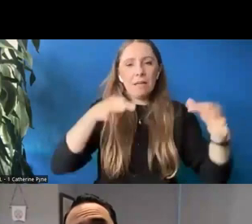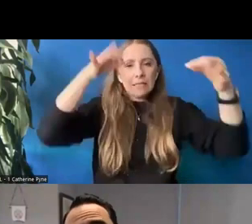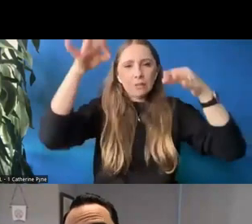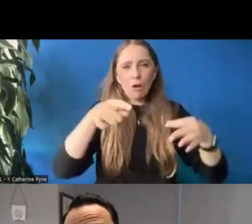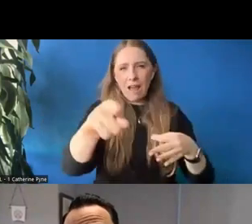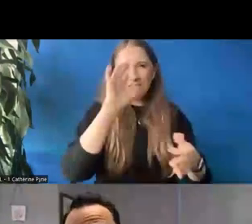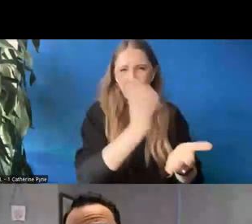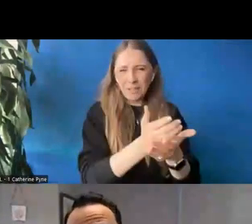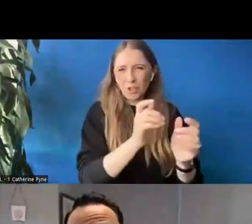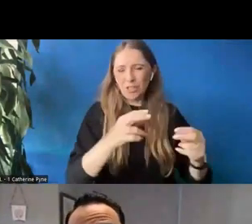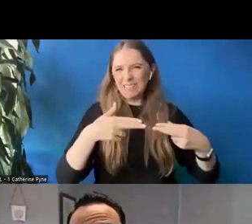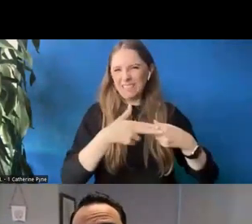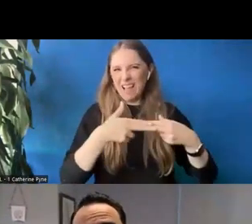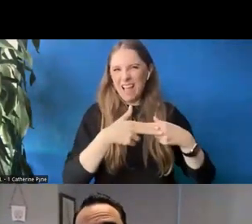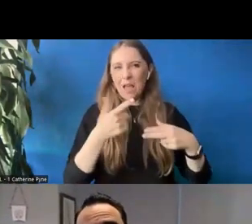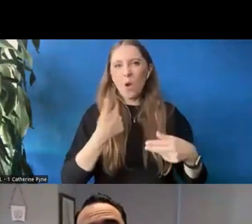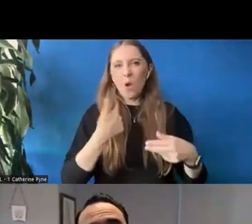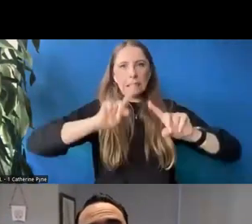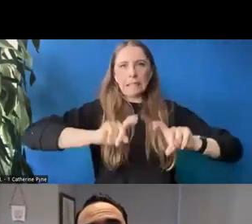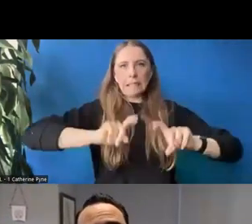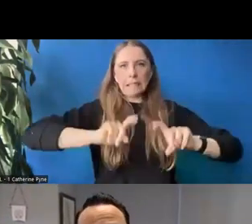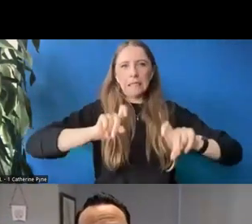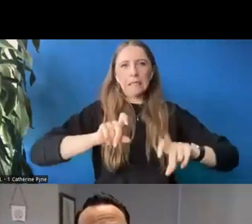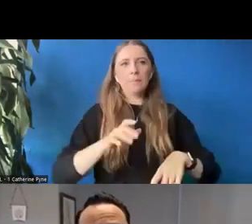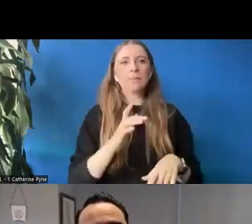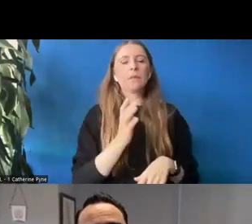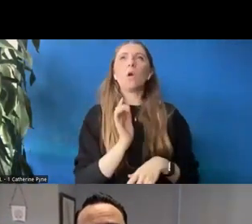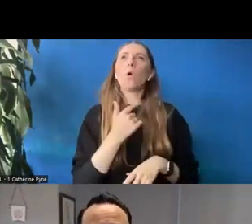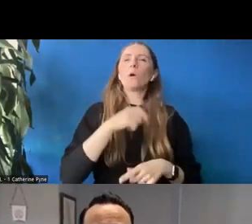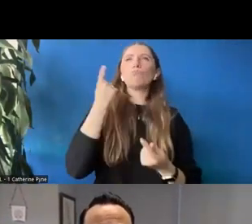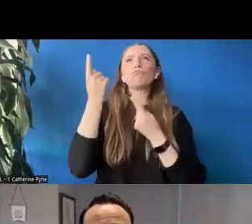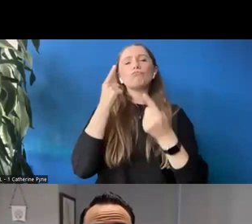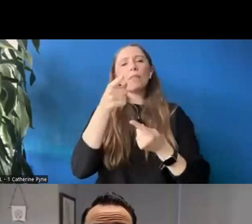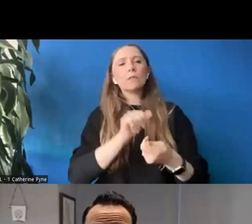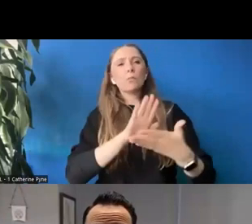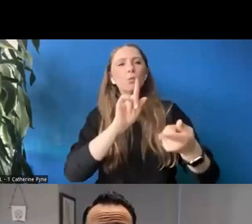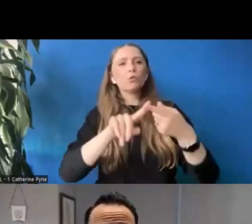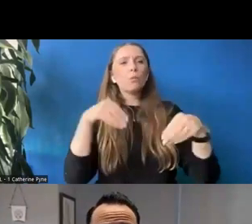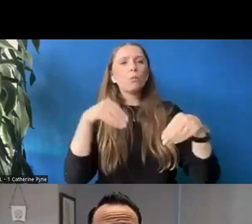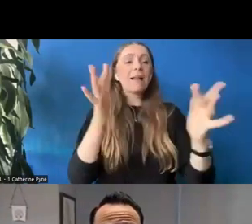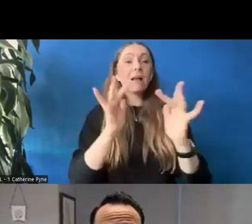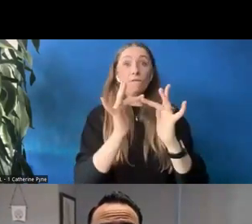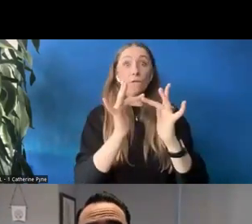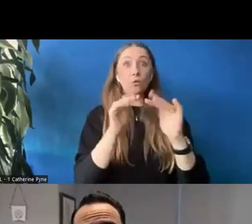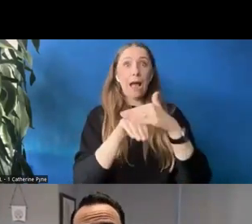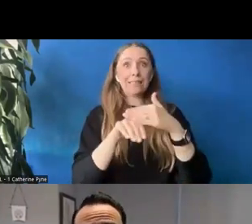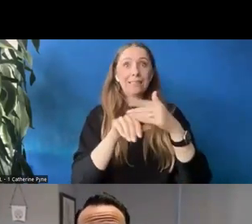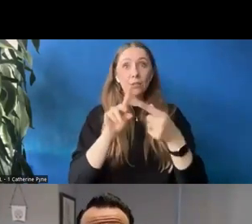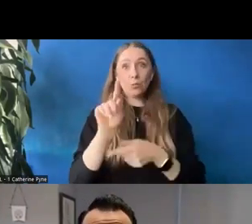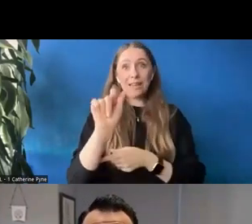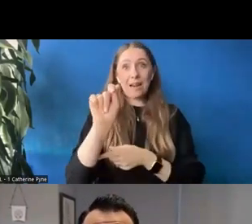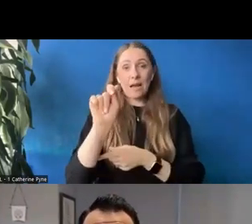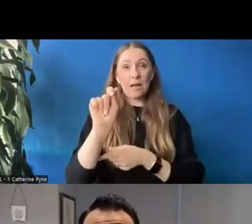we're in the process of testing now. Our statute contemplates that this approach to providing virtual access to data, where the